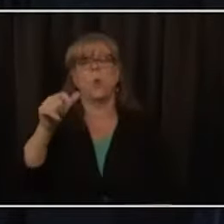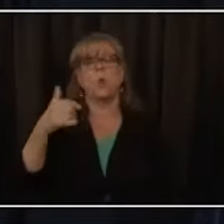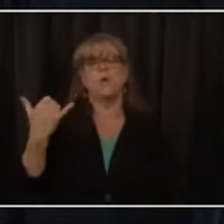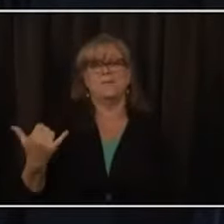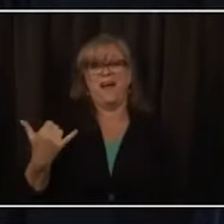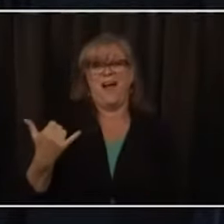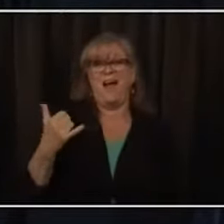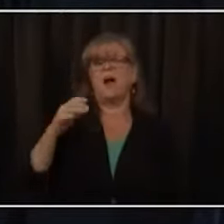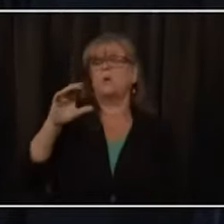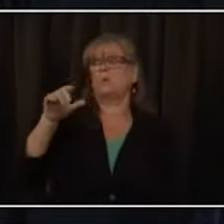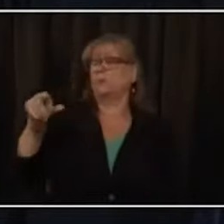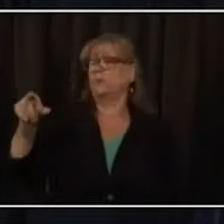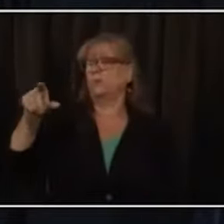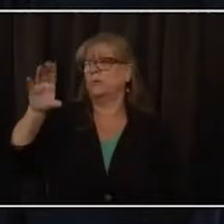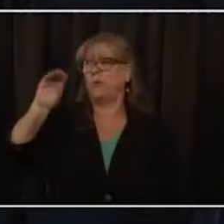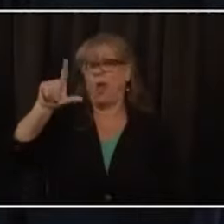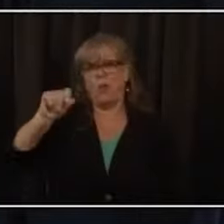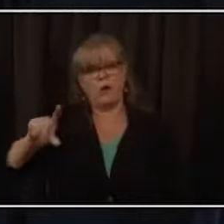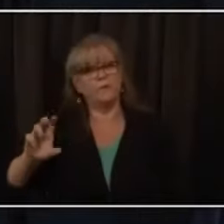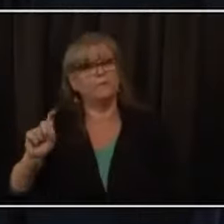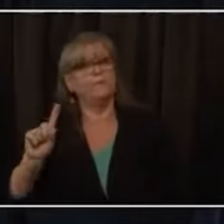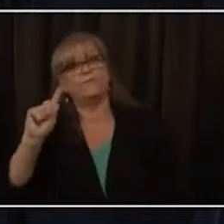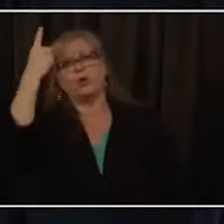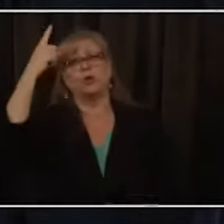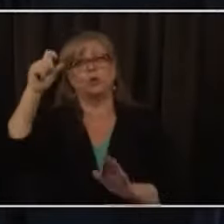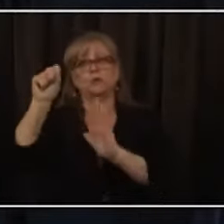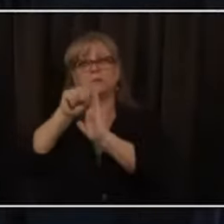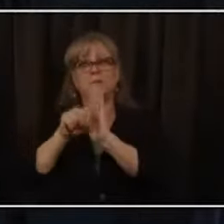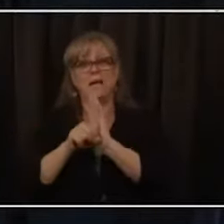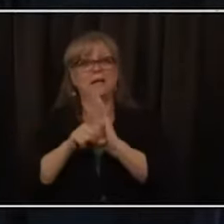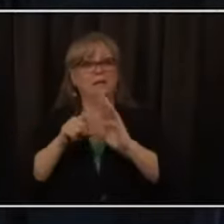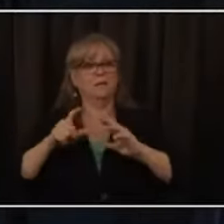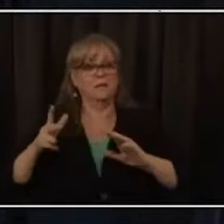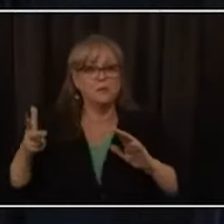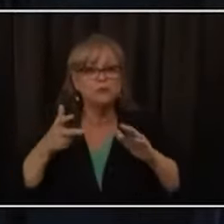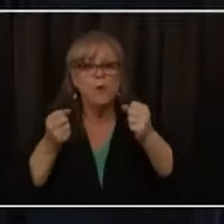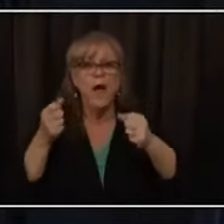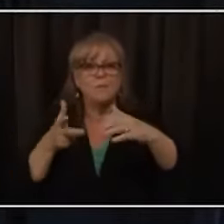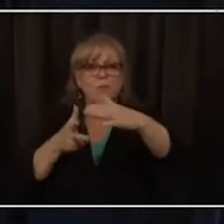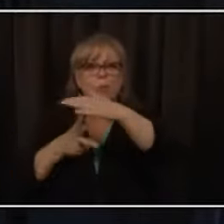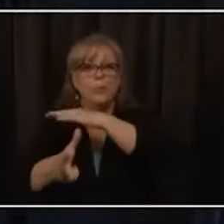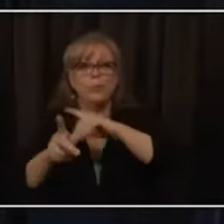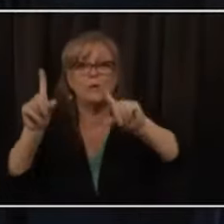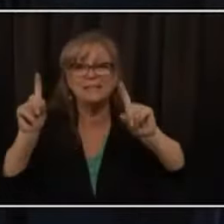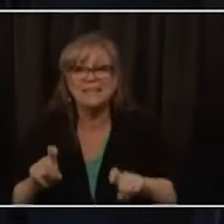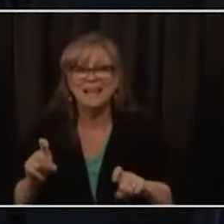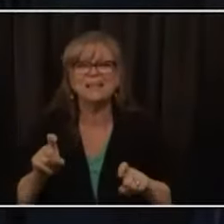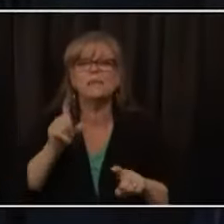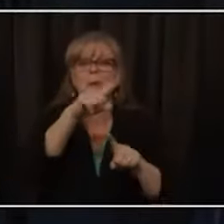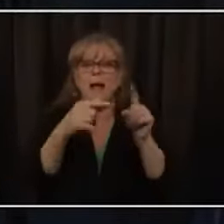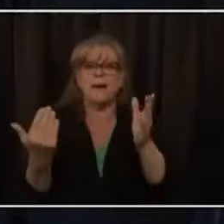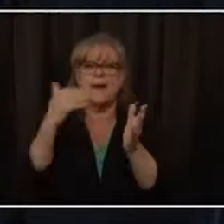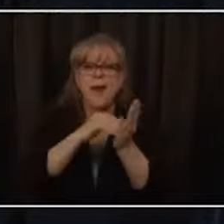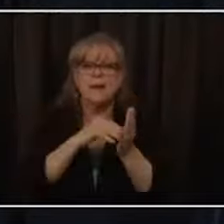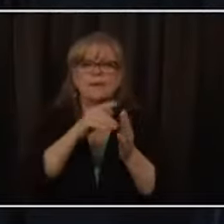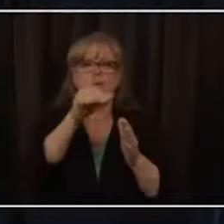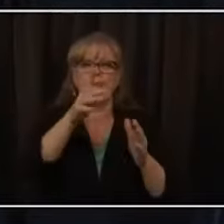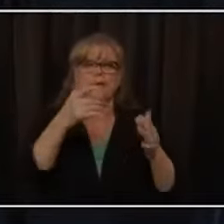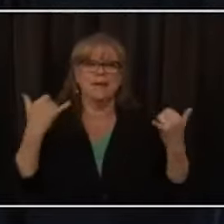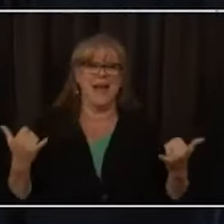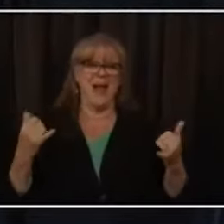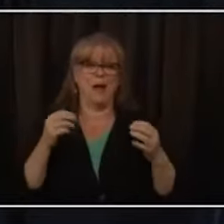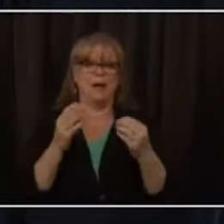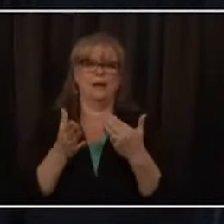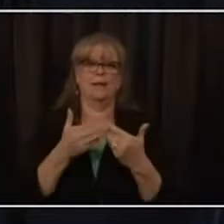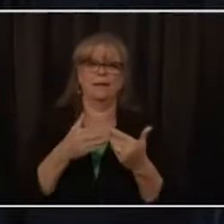because of the quantity of testing. Now, testing is universal, still free, quick, easy. many different ways to do it. In fact, if you're a